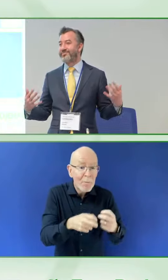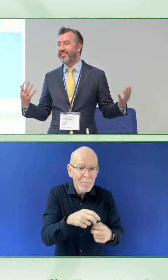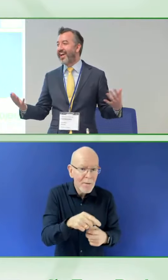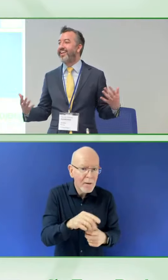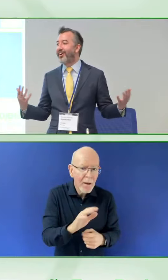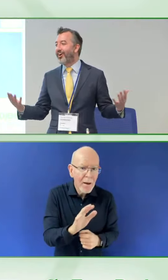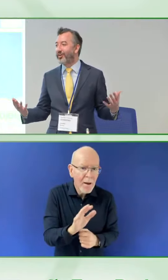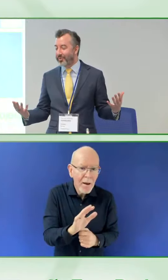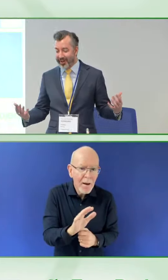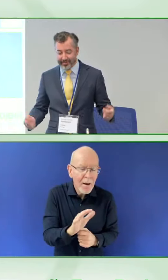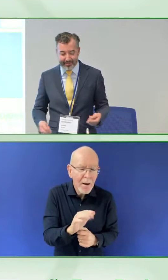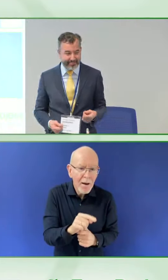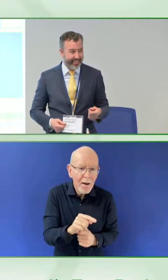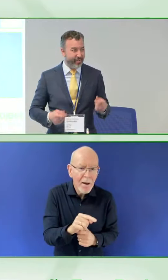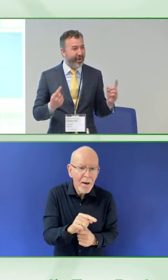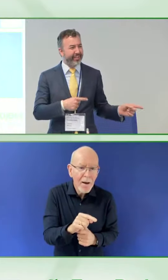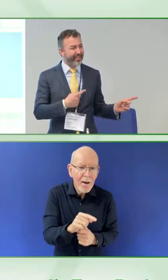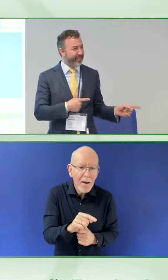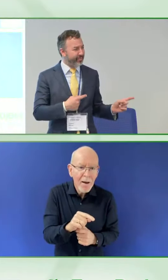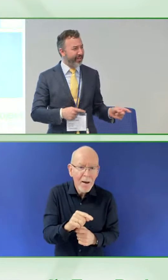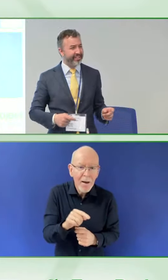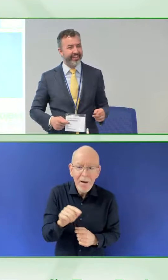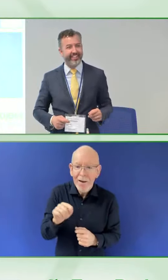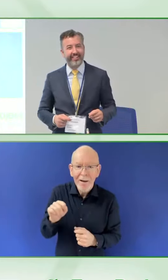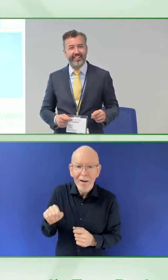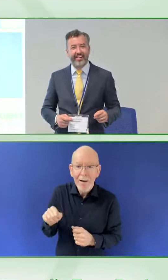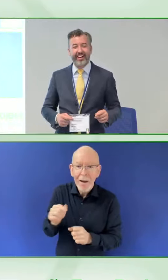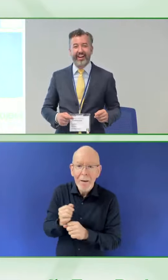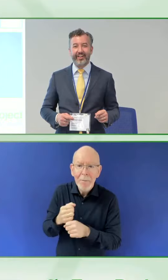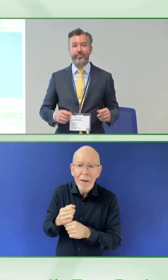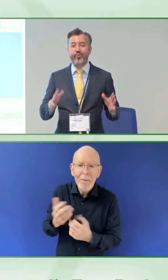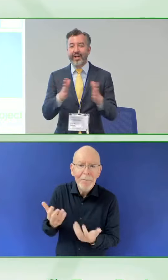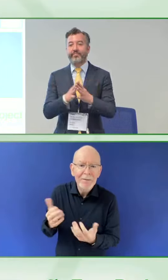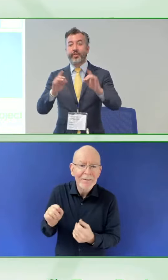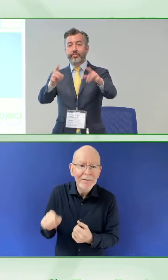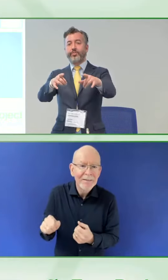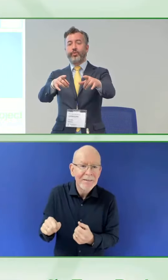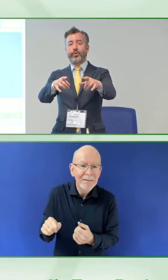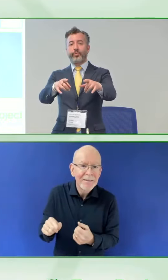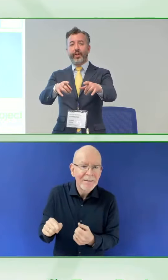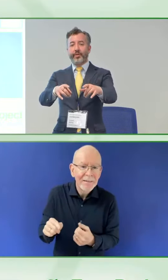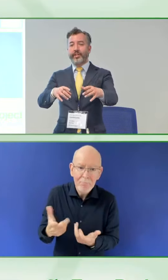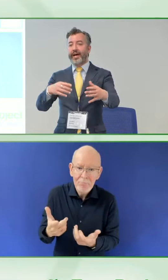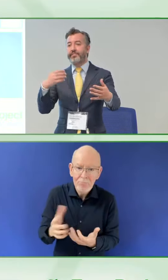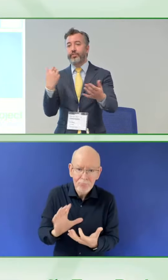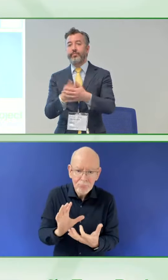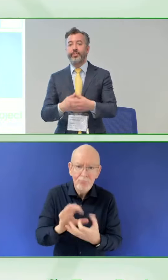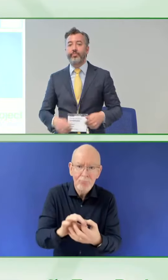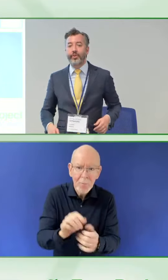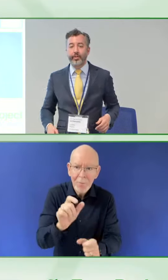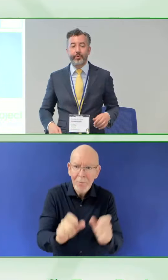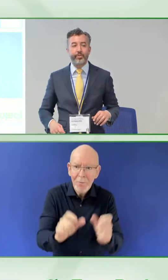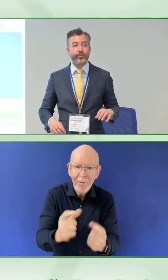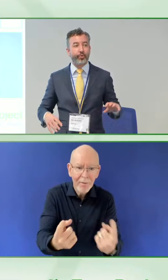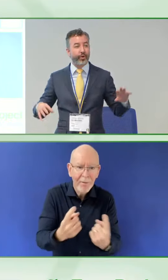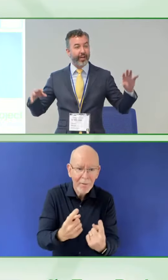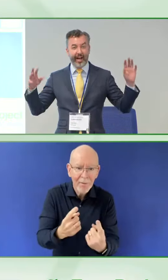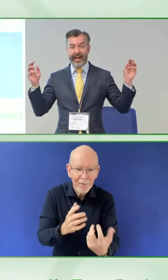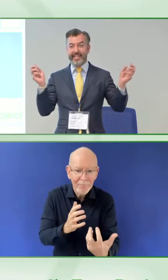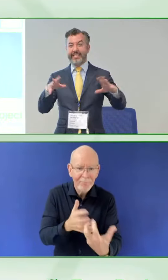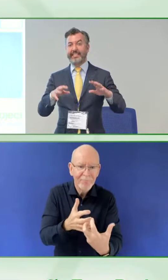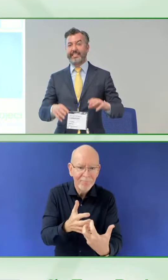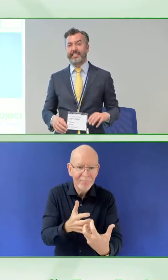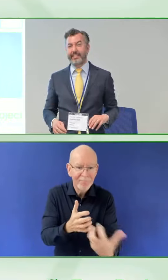about taking on the problem. Well done. Well done. Great. For those of you who are following the live stream, feel free to put